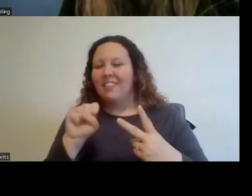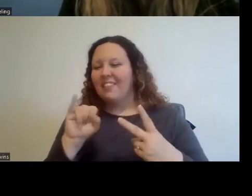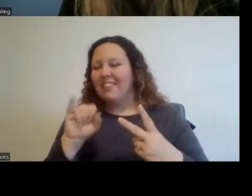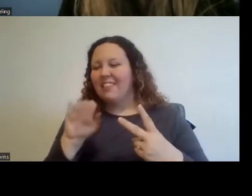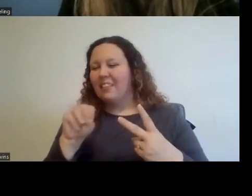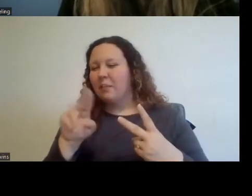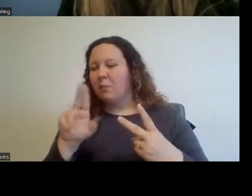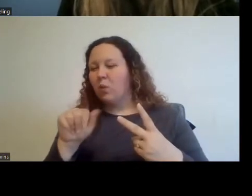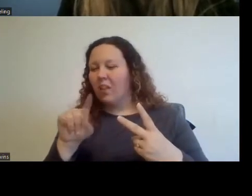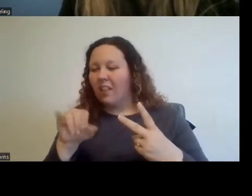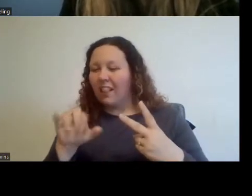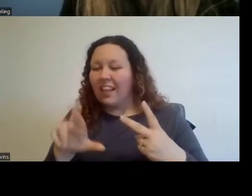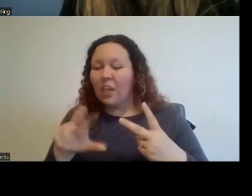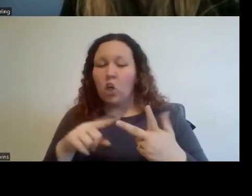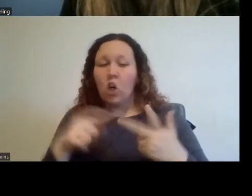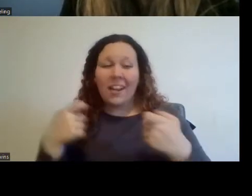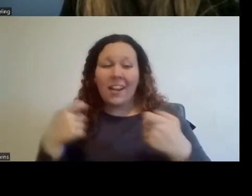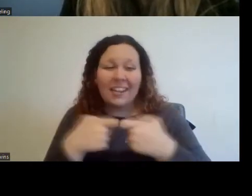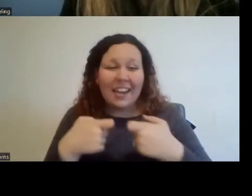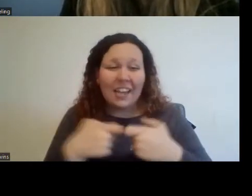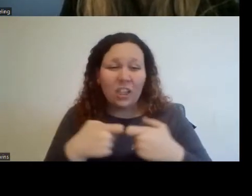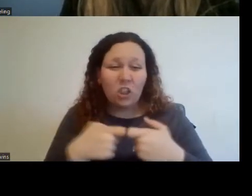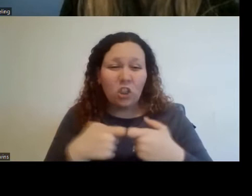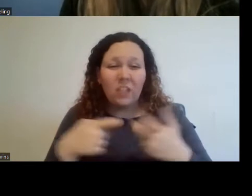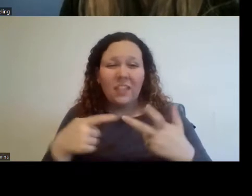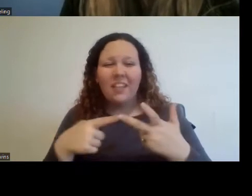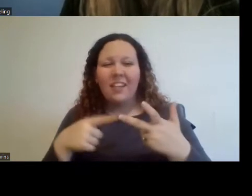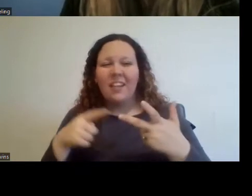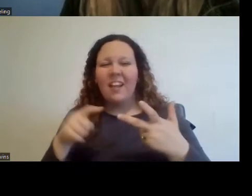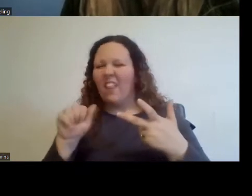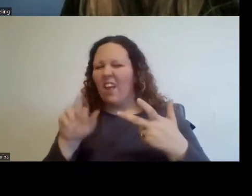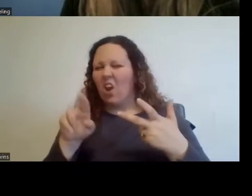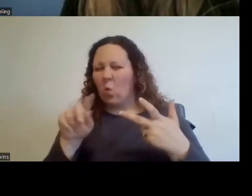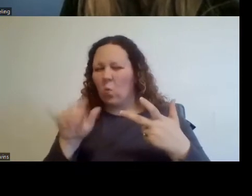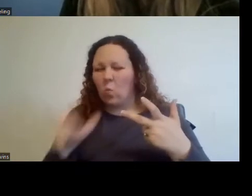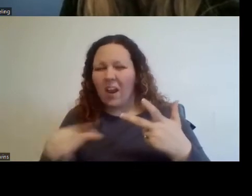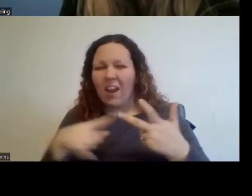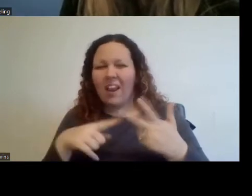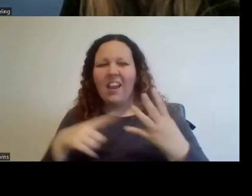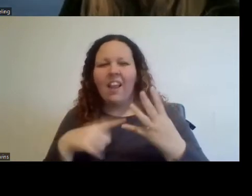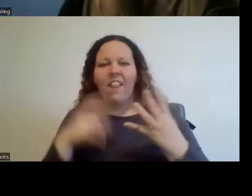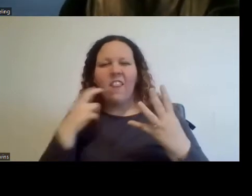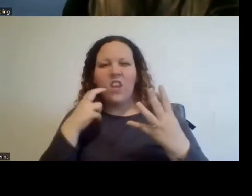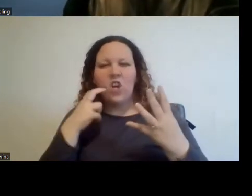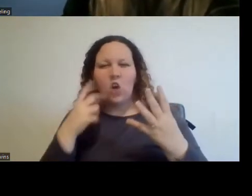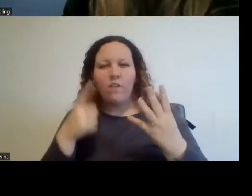connection here, and then the electrode array, and then the auditory nerve.